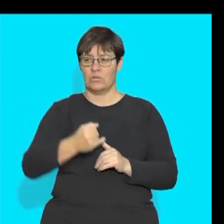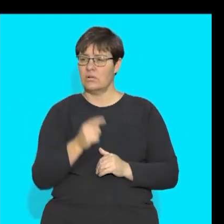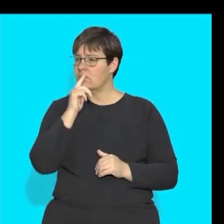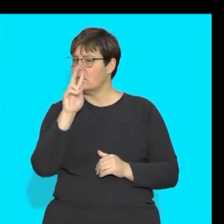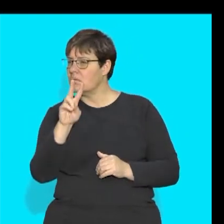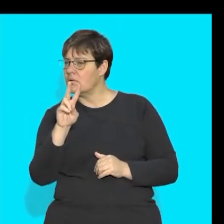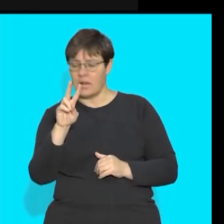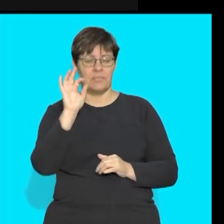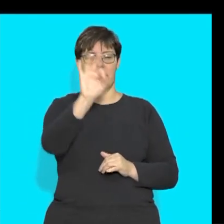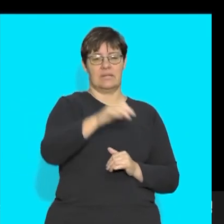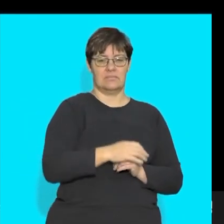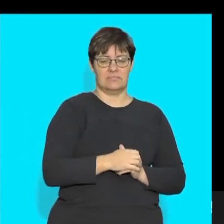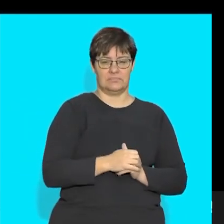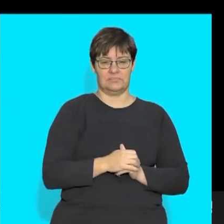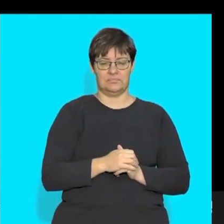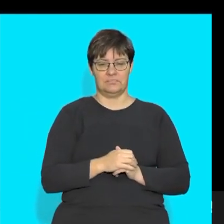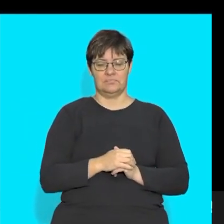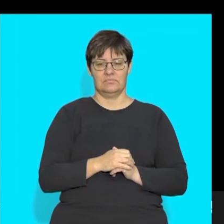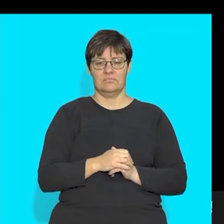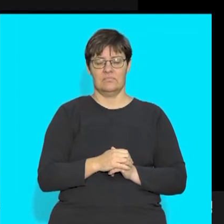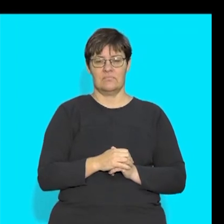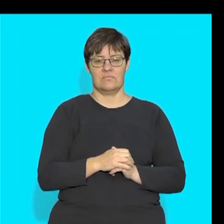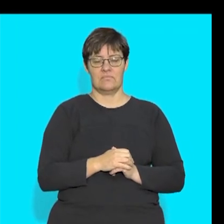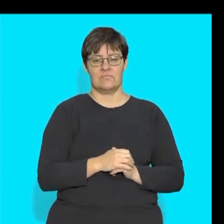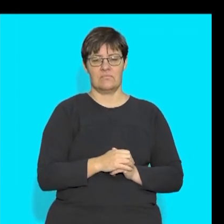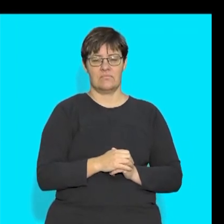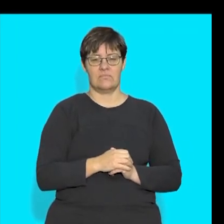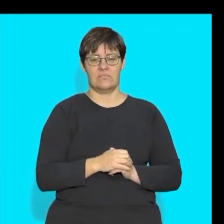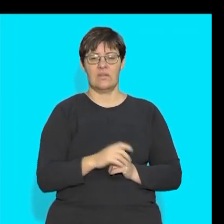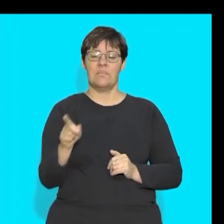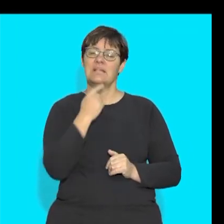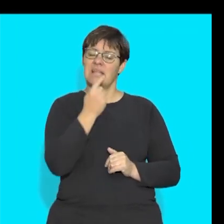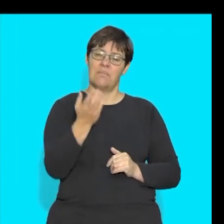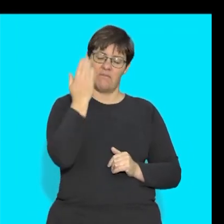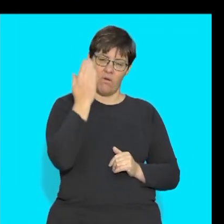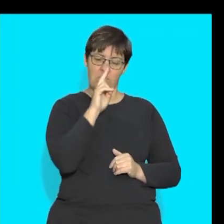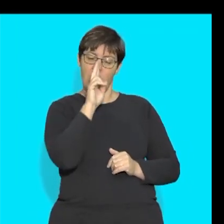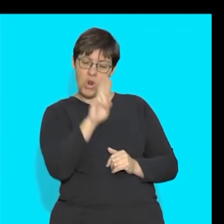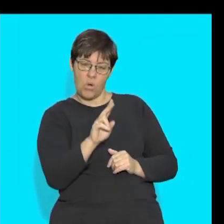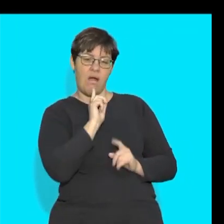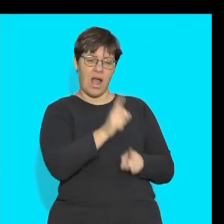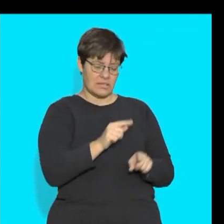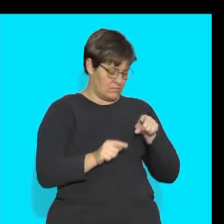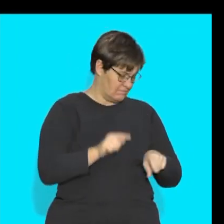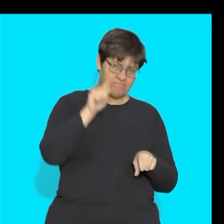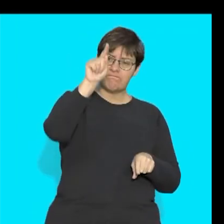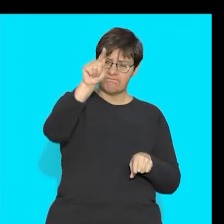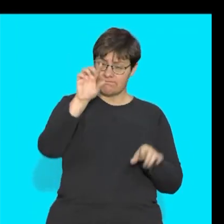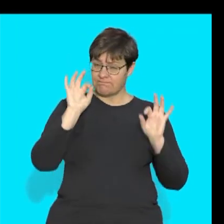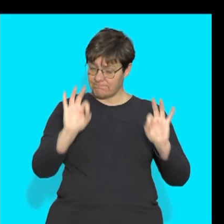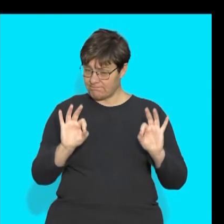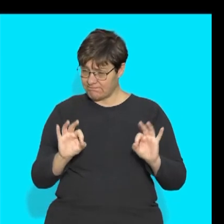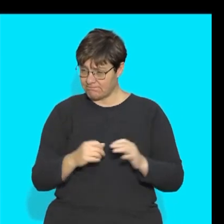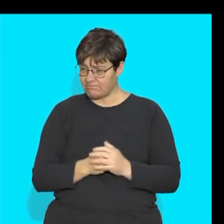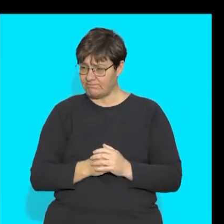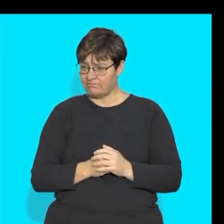Let's just check that I have written it right. Yep. Just as a side here, as I've mentioned before, you've got to look at your answers and say, does it make